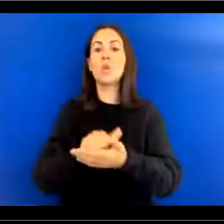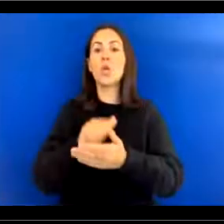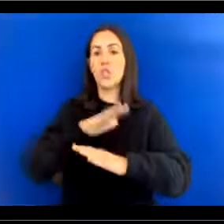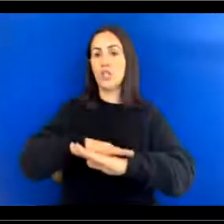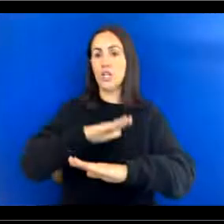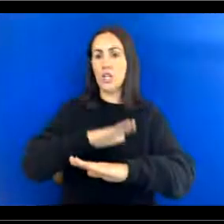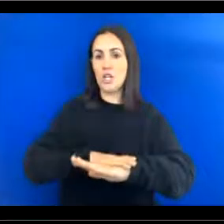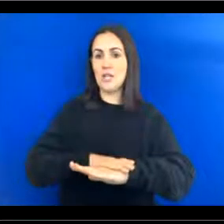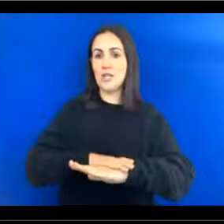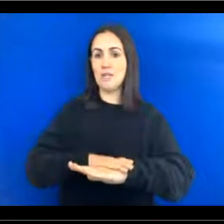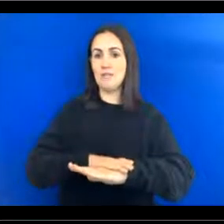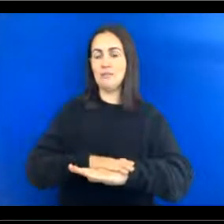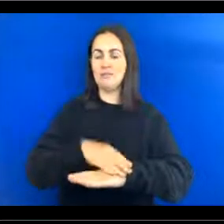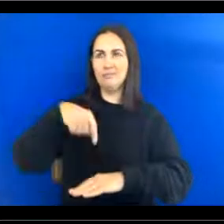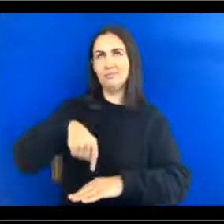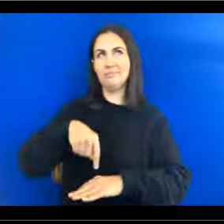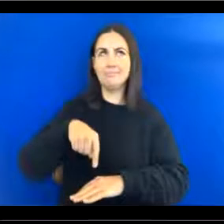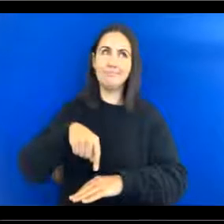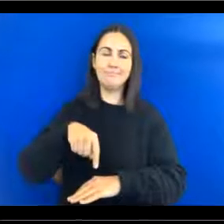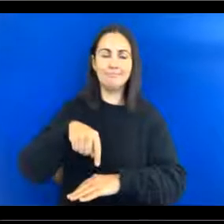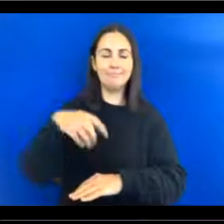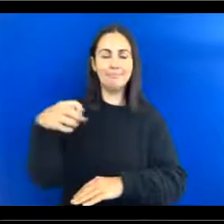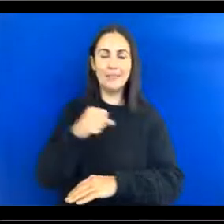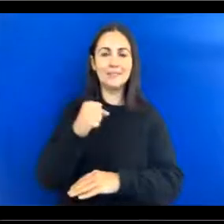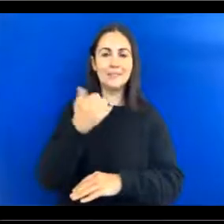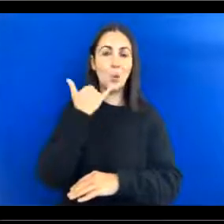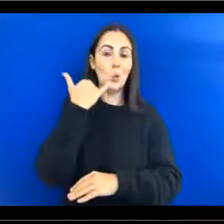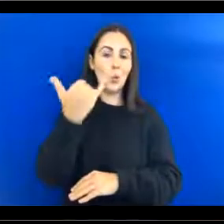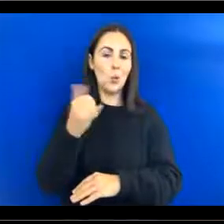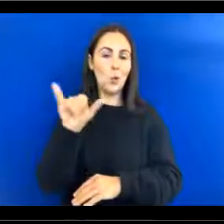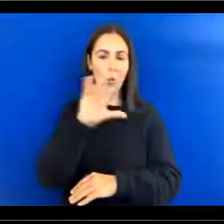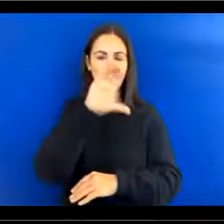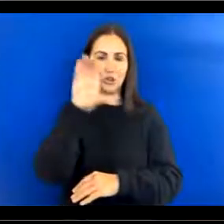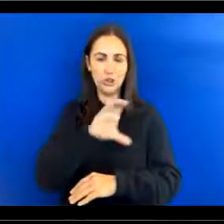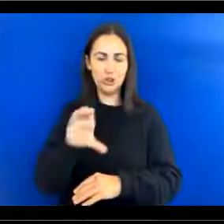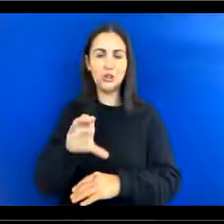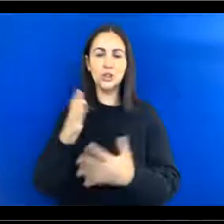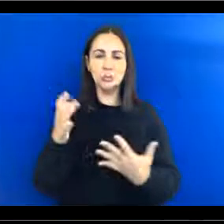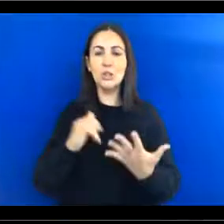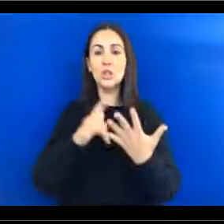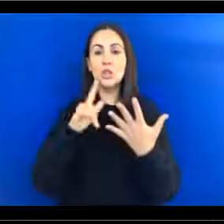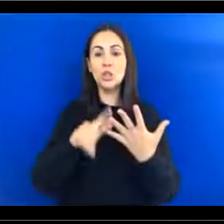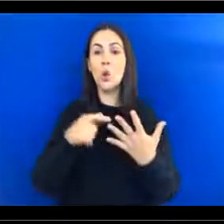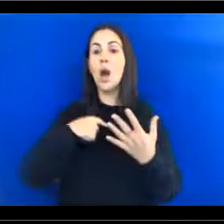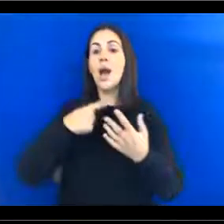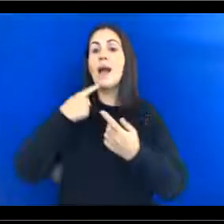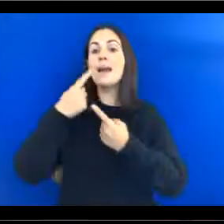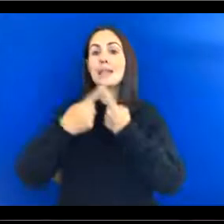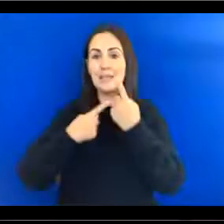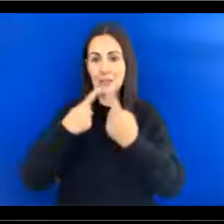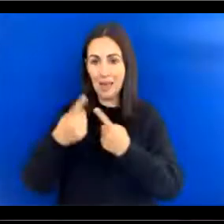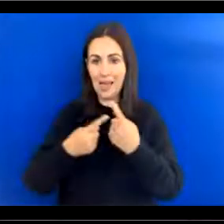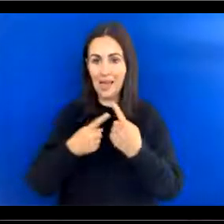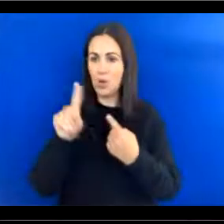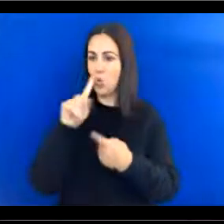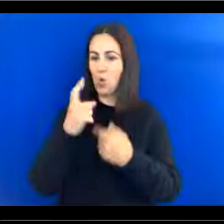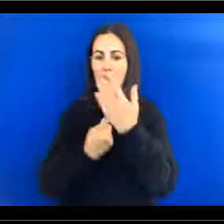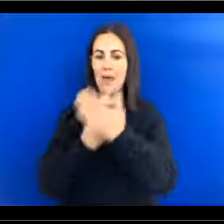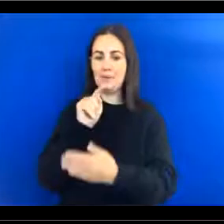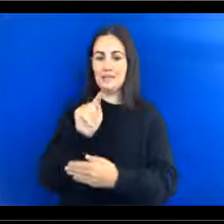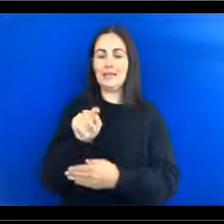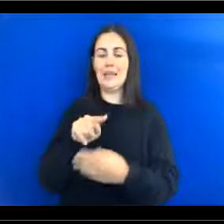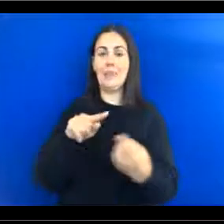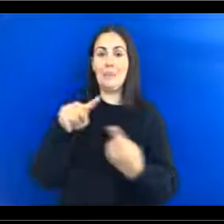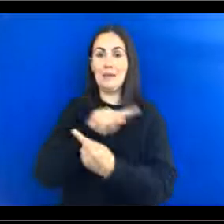up the telephone conference call. And I'm just going to run through quickly what we say to people at the beginning of